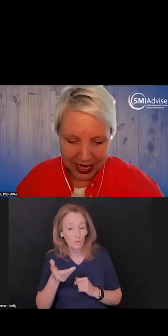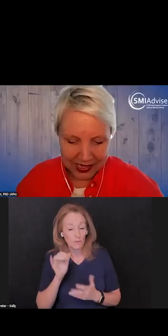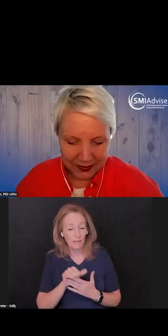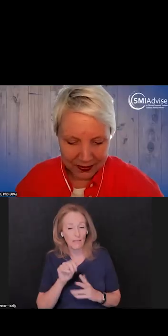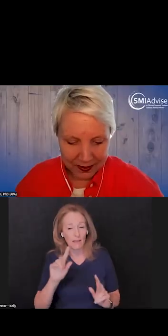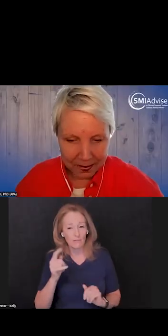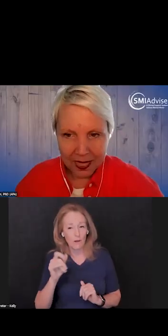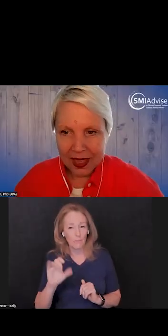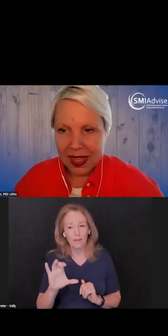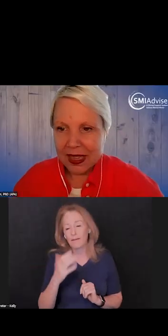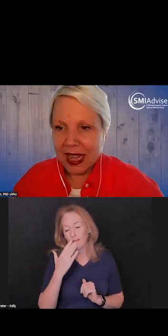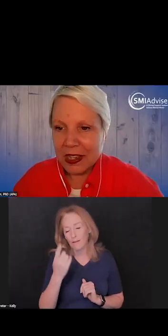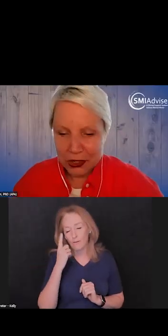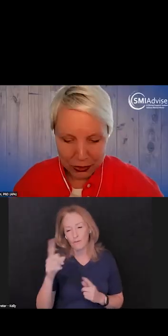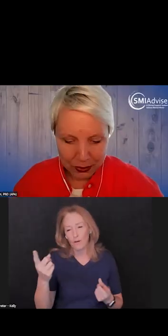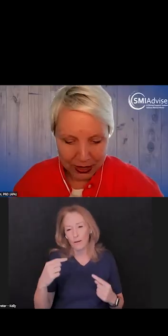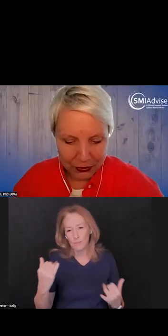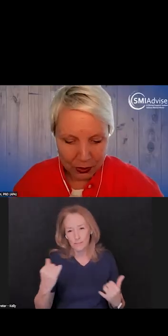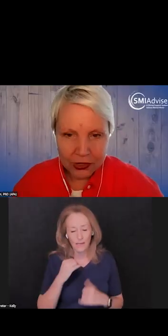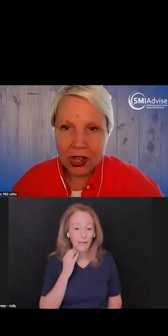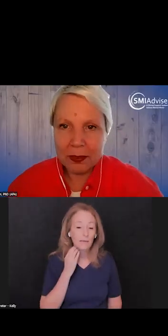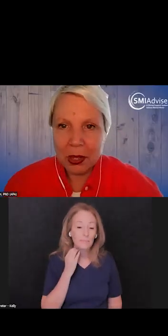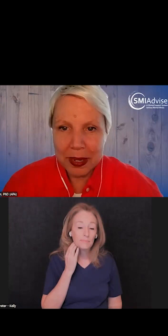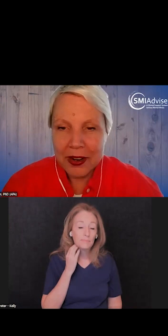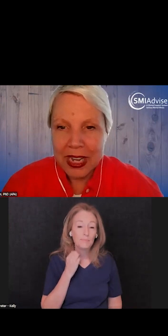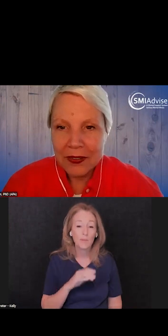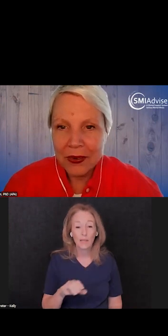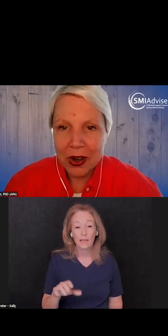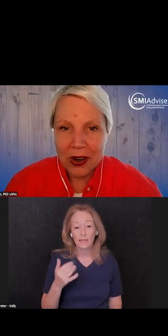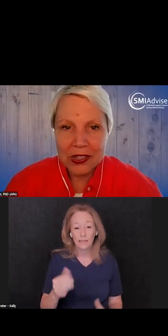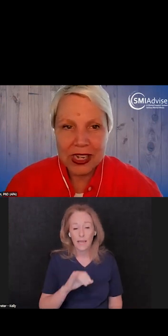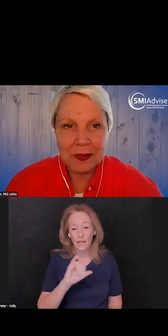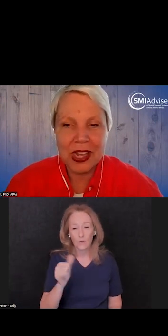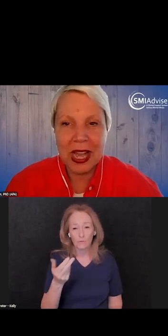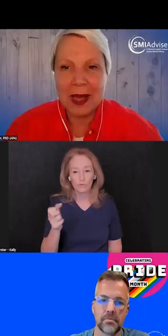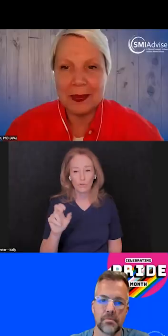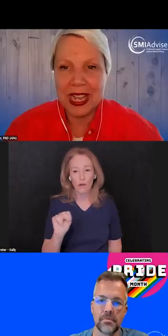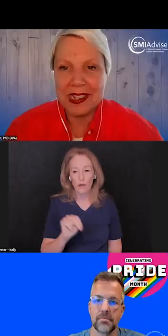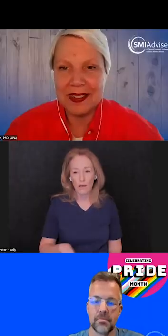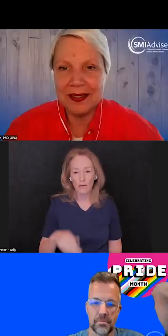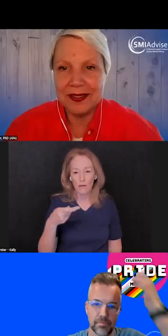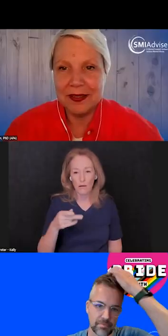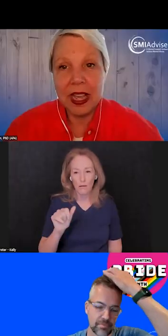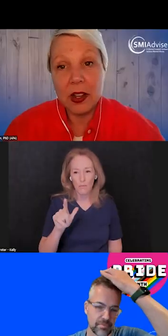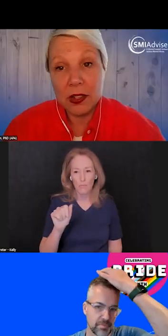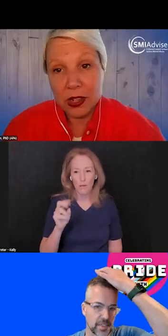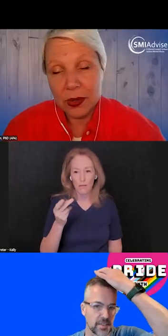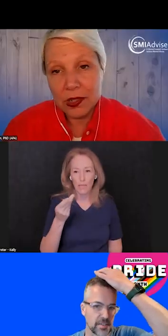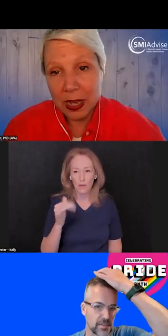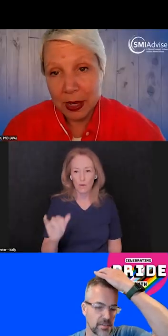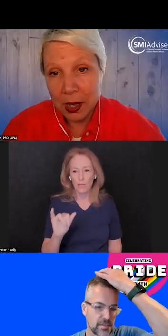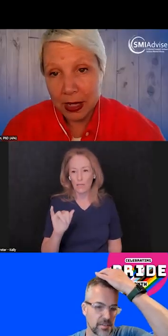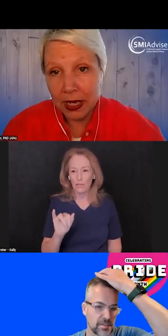All right. Like to bring forward John Palmieri for our SAMHSA update, and